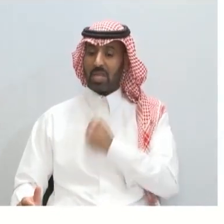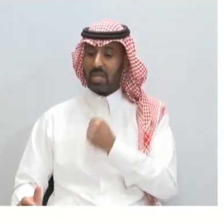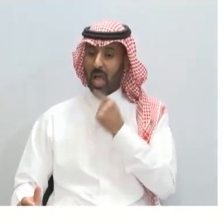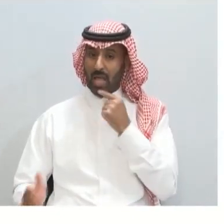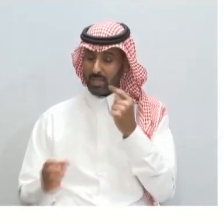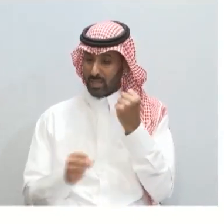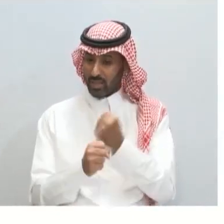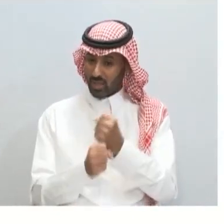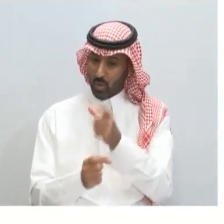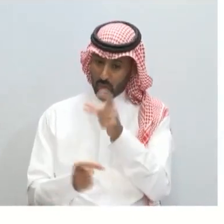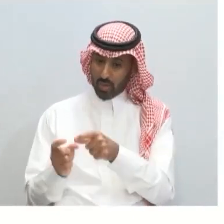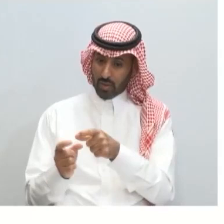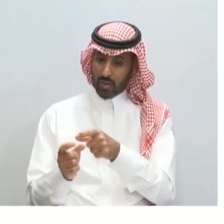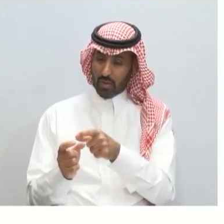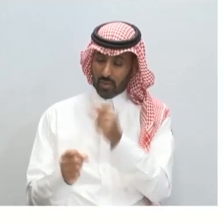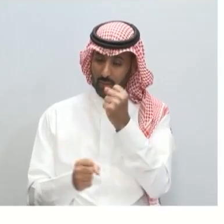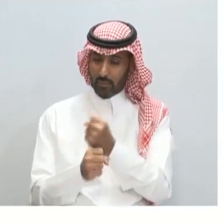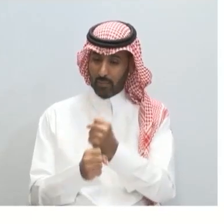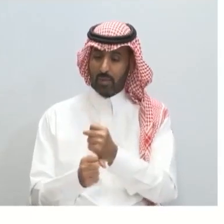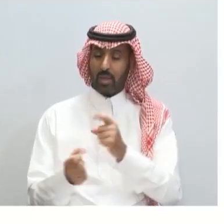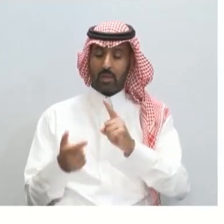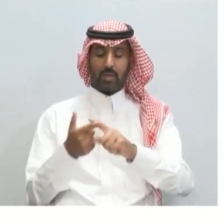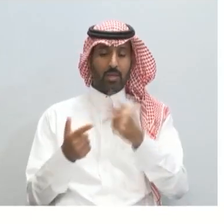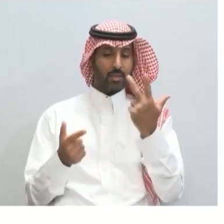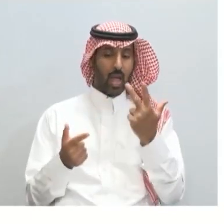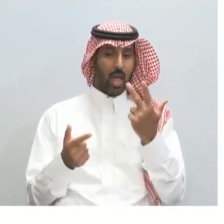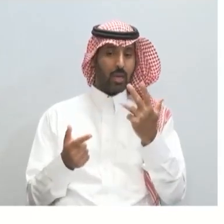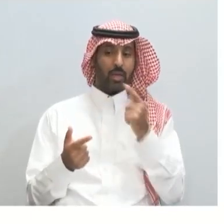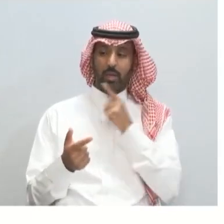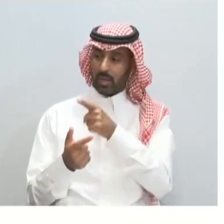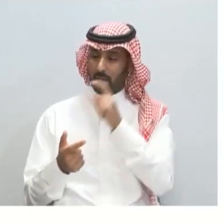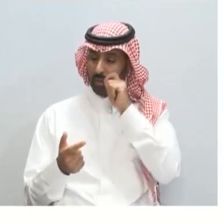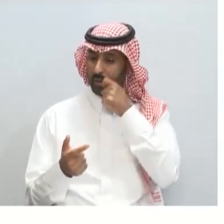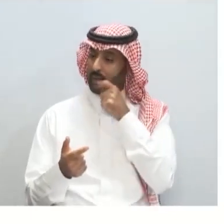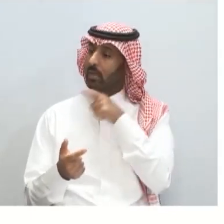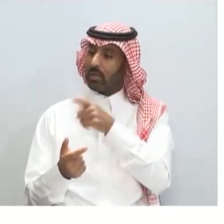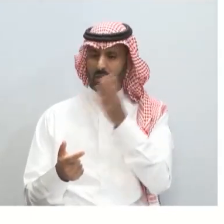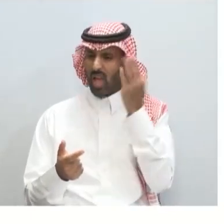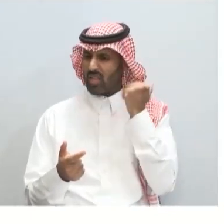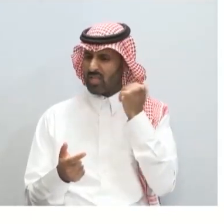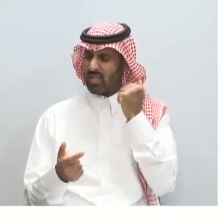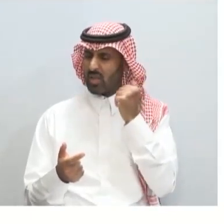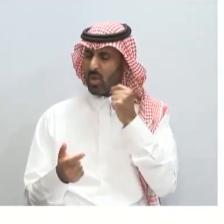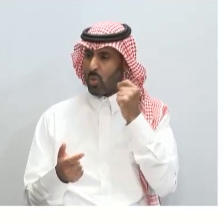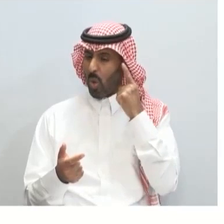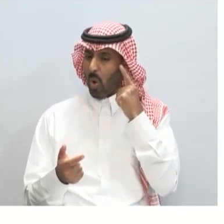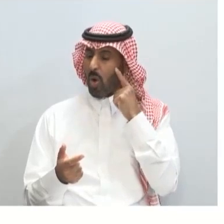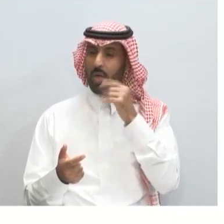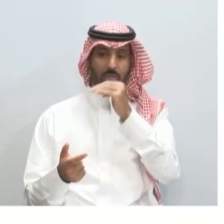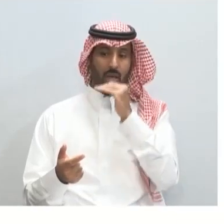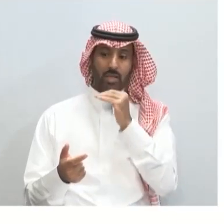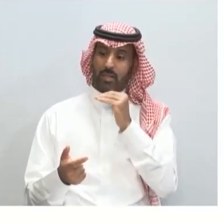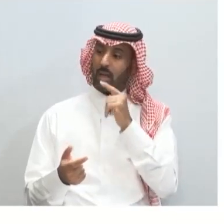it number nine he doesn't know the answer acting as if